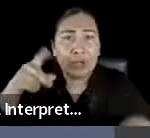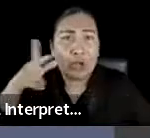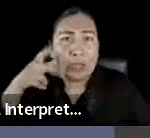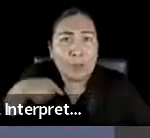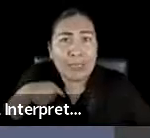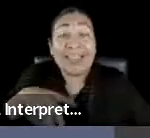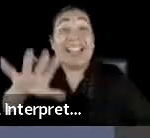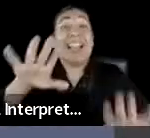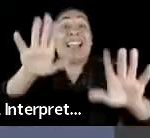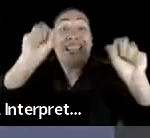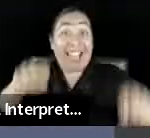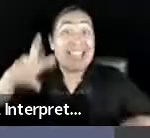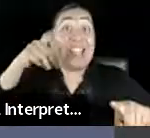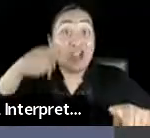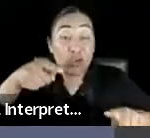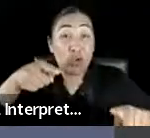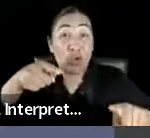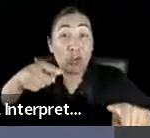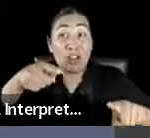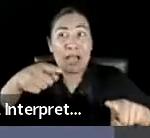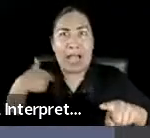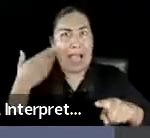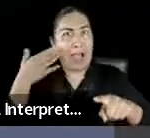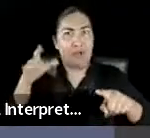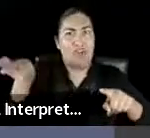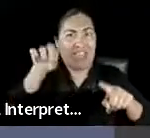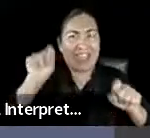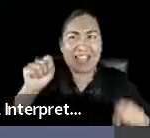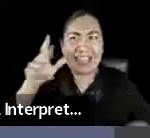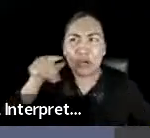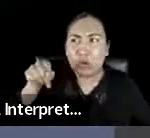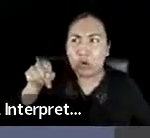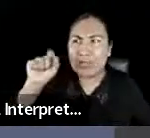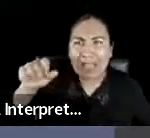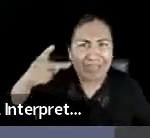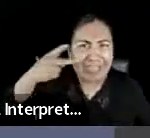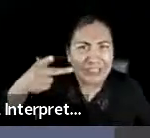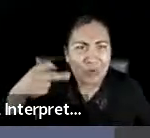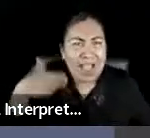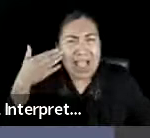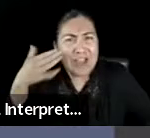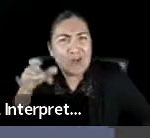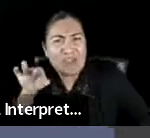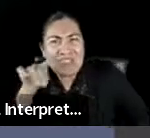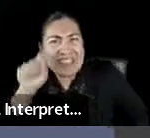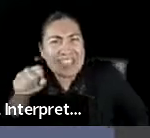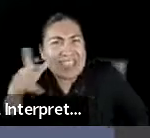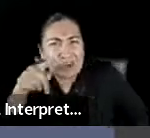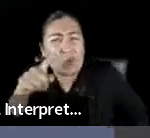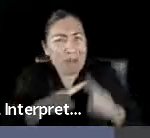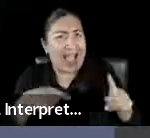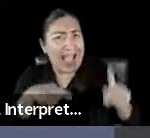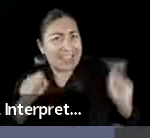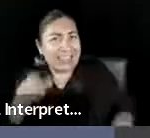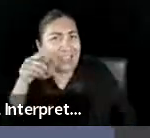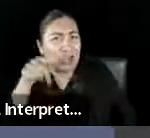me? I can hear you. I don't know if they can hear you. I don't know if they can see you. I don't know if they can hear you, but I can hear you.